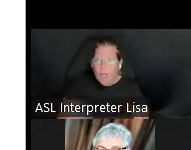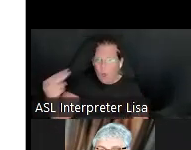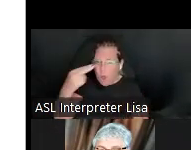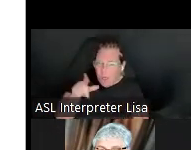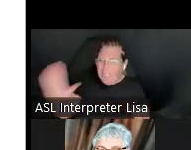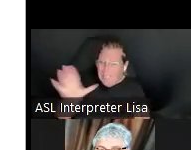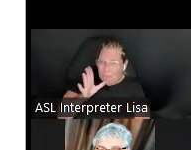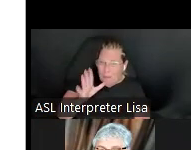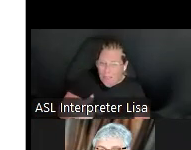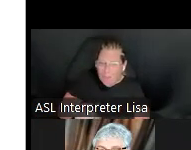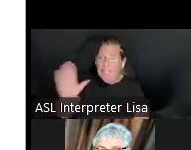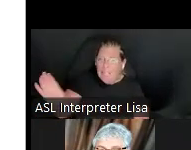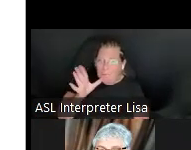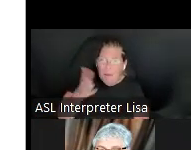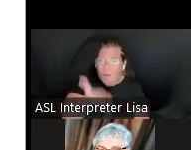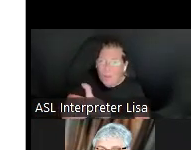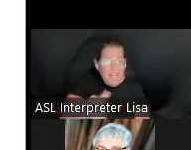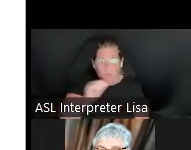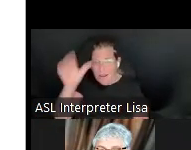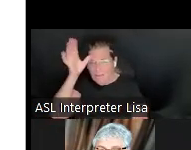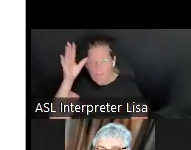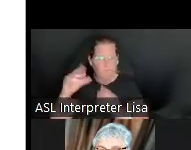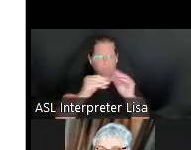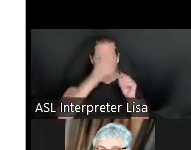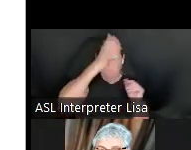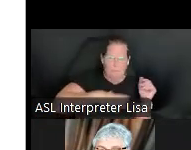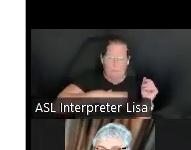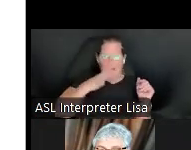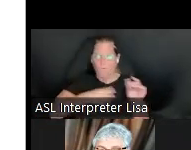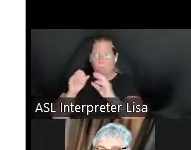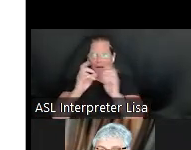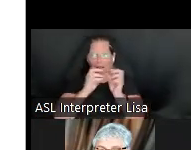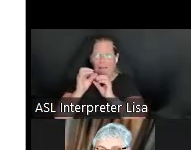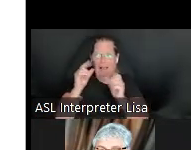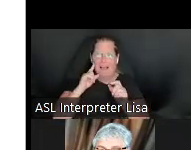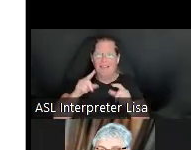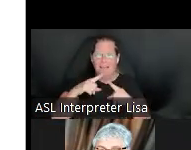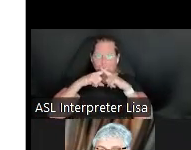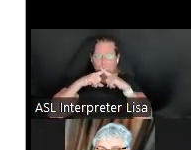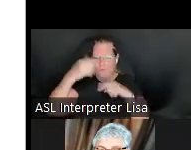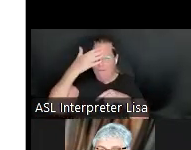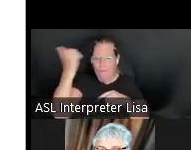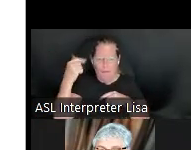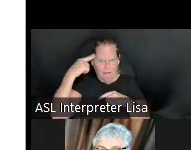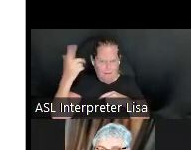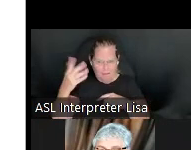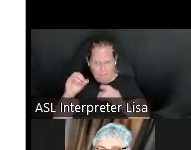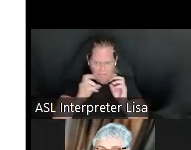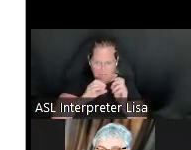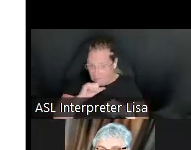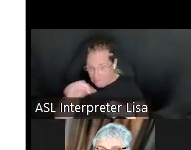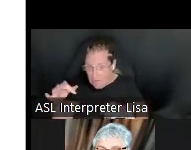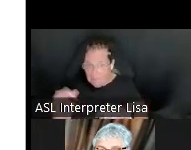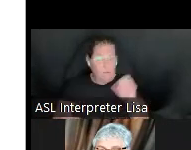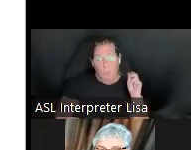his mother. His mother's here. Not his. I know. Okay. But then with you tonight. 19. I Okay. don't have no really.